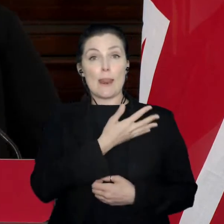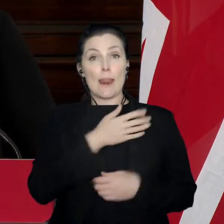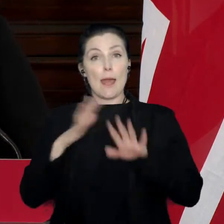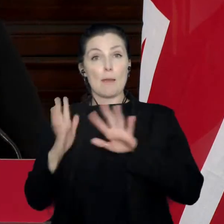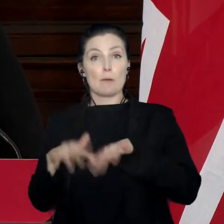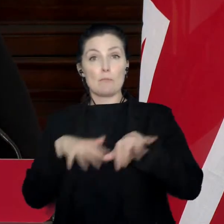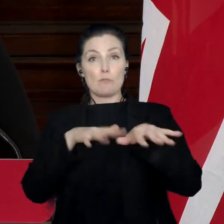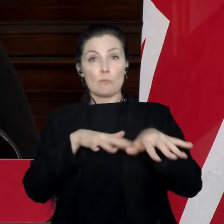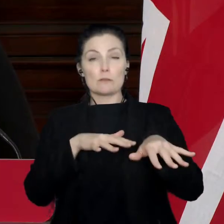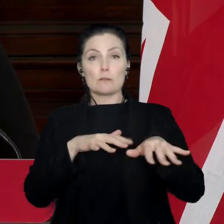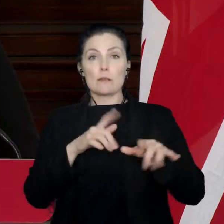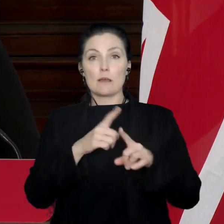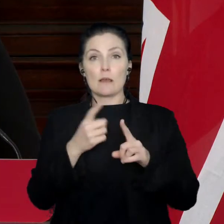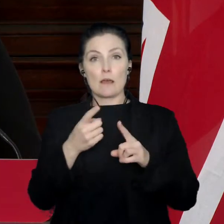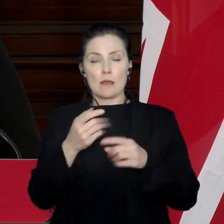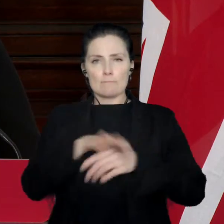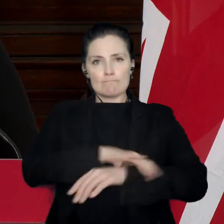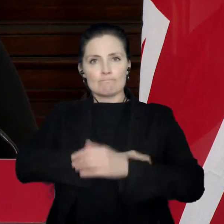the EHRC